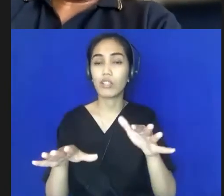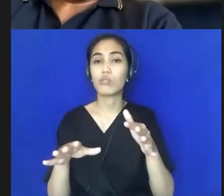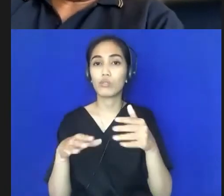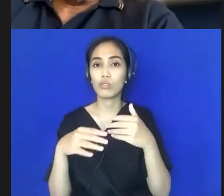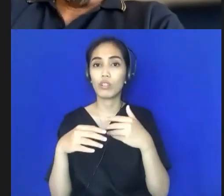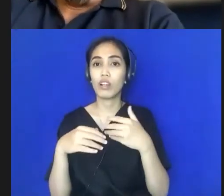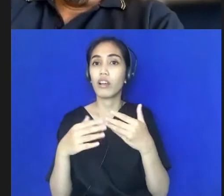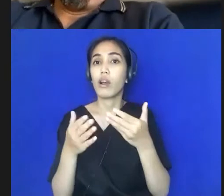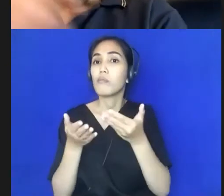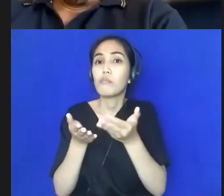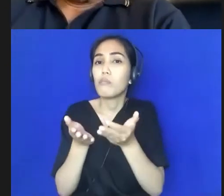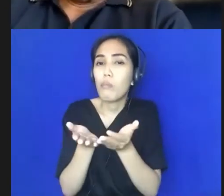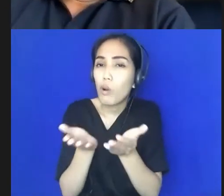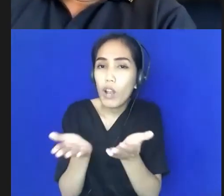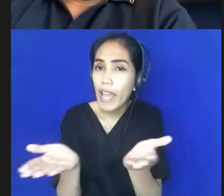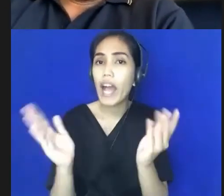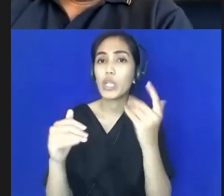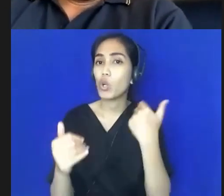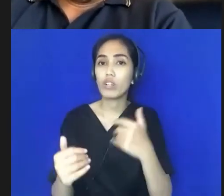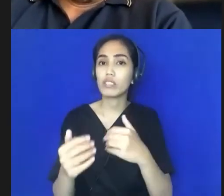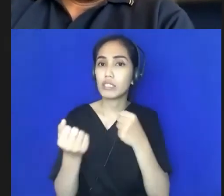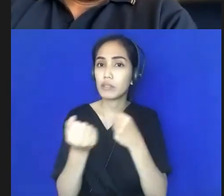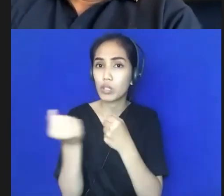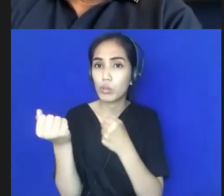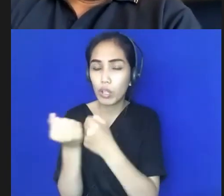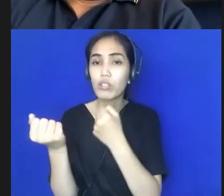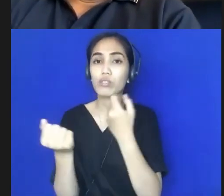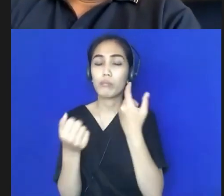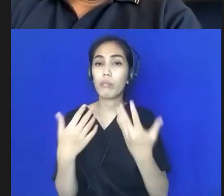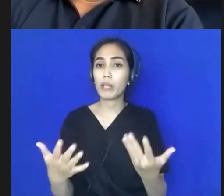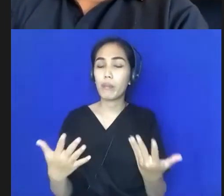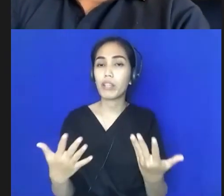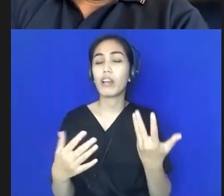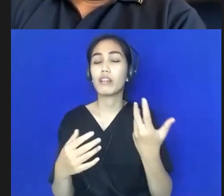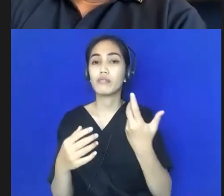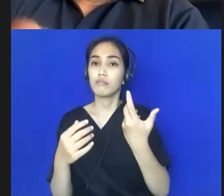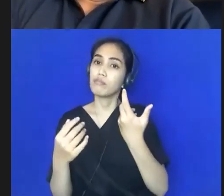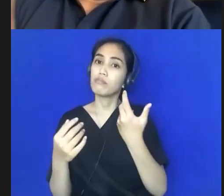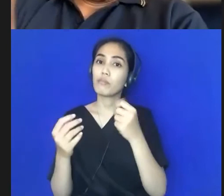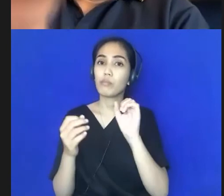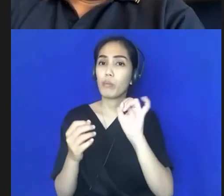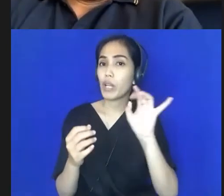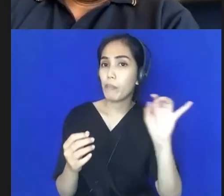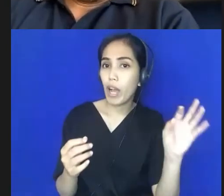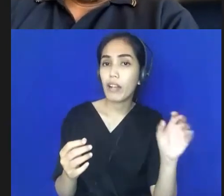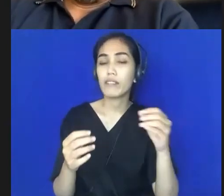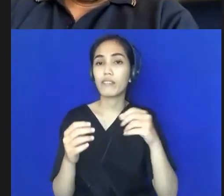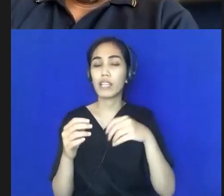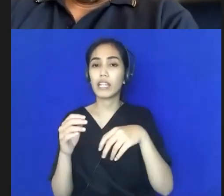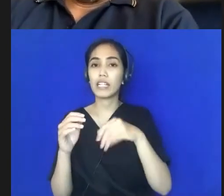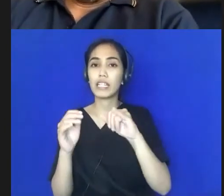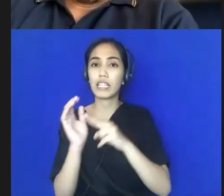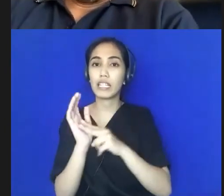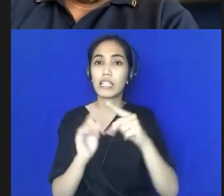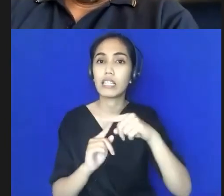support a number of nutrition-sensitive interventions in Indonesia. One of these, for example, is our